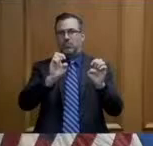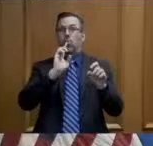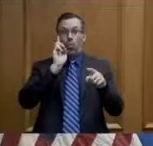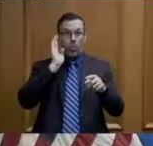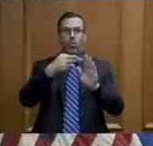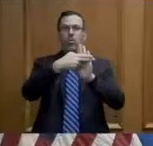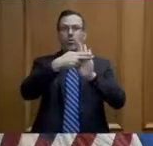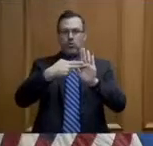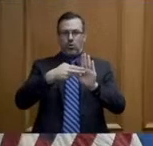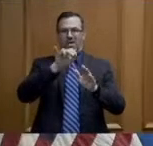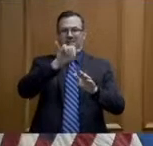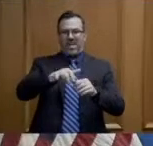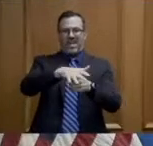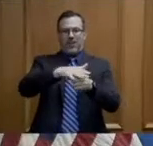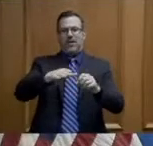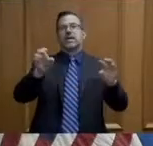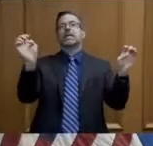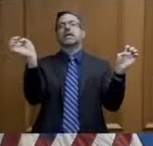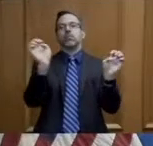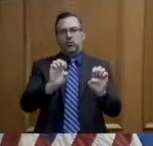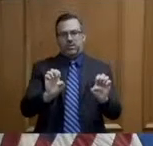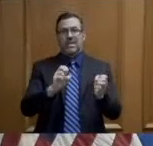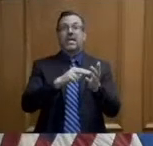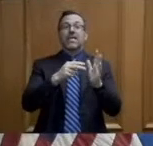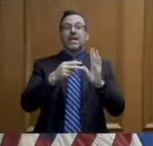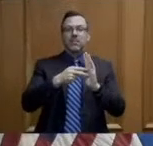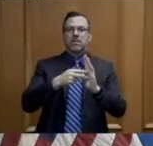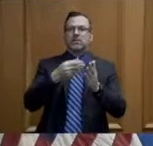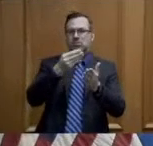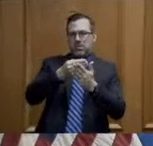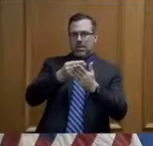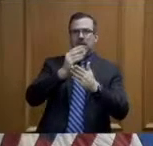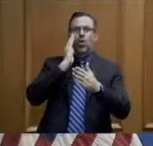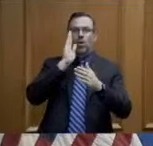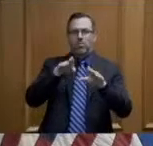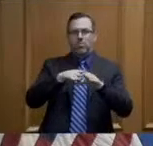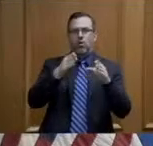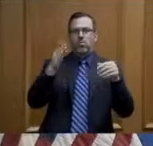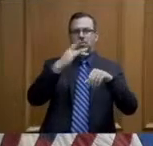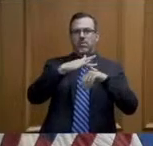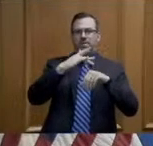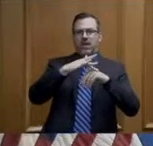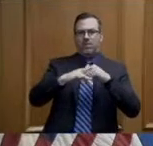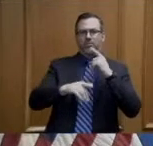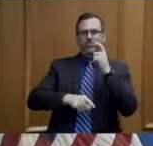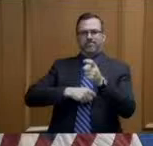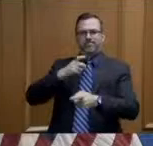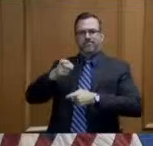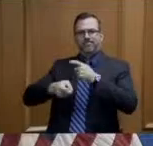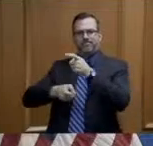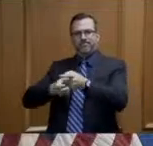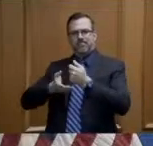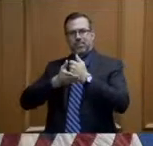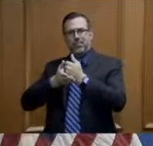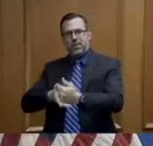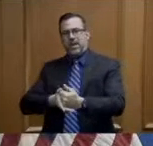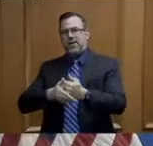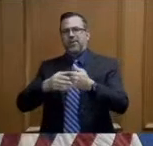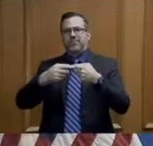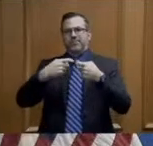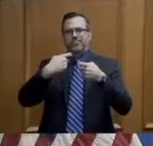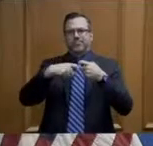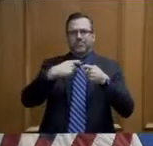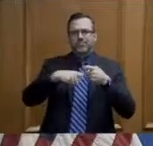process of providing relief for individuals, for those public utilities and